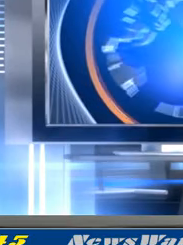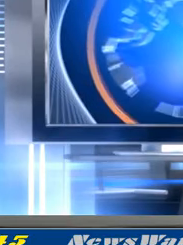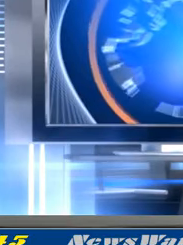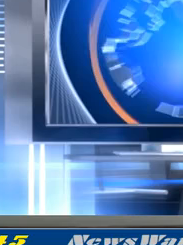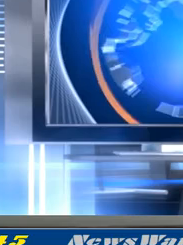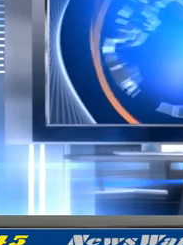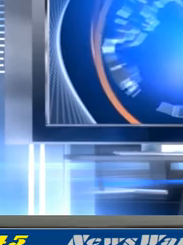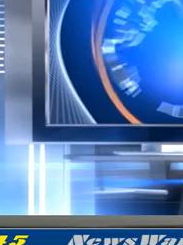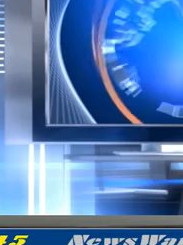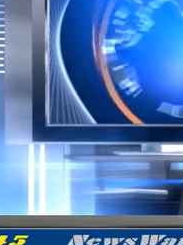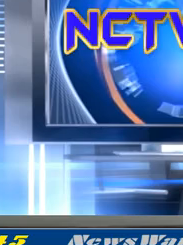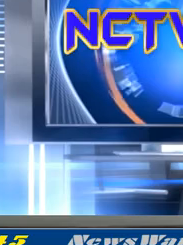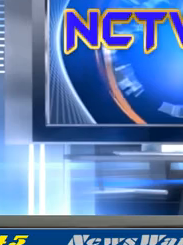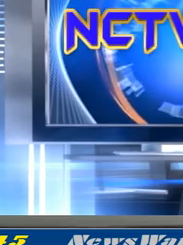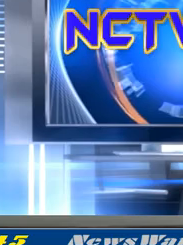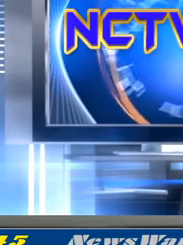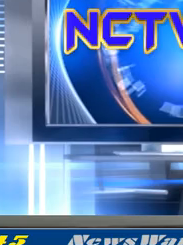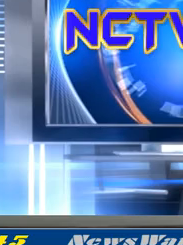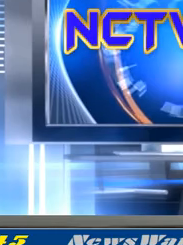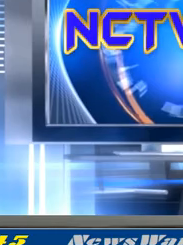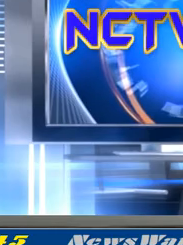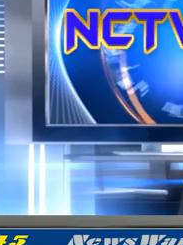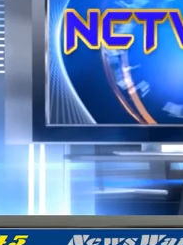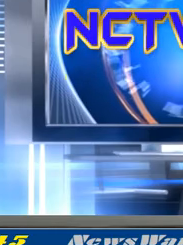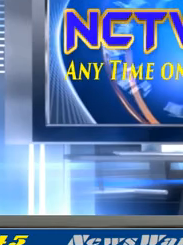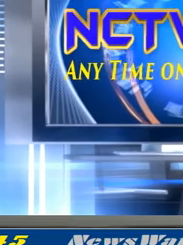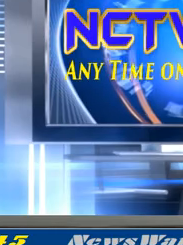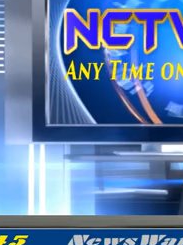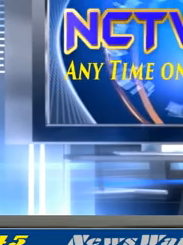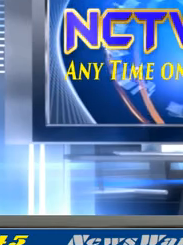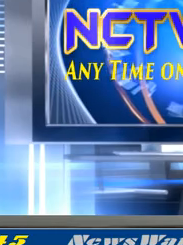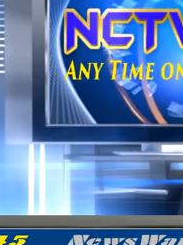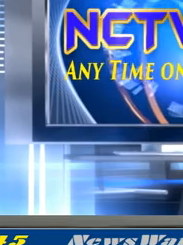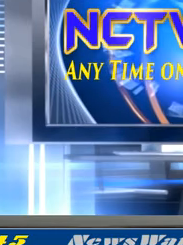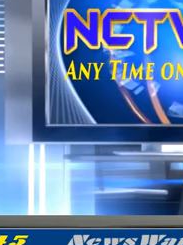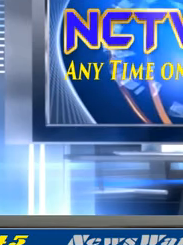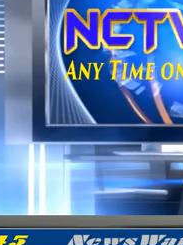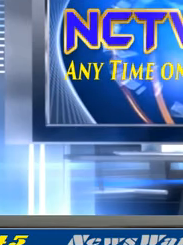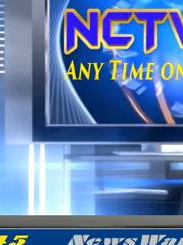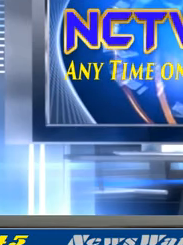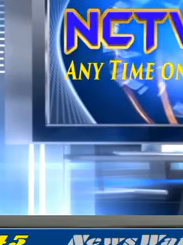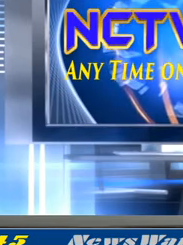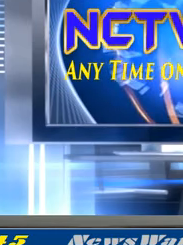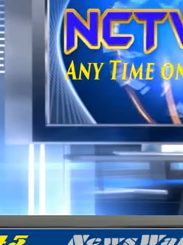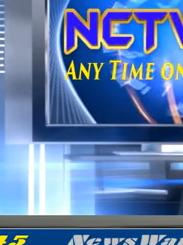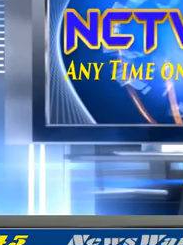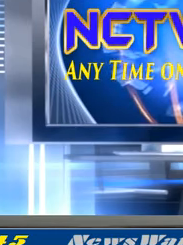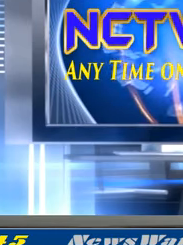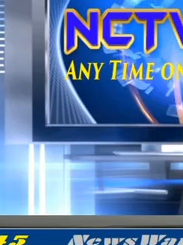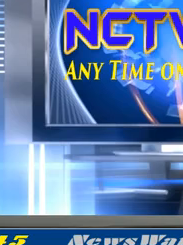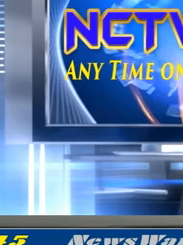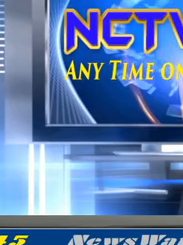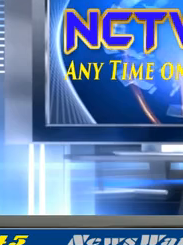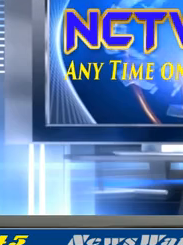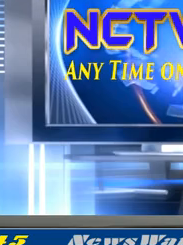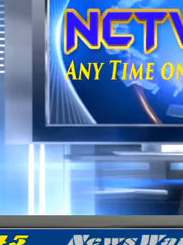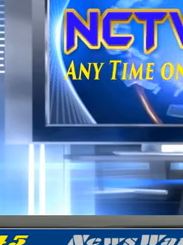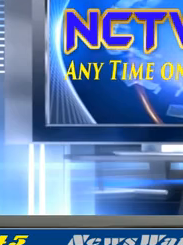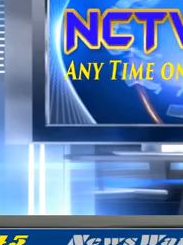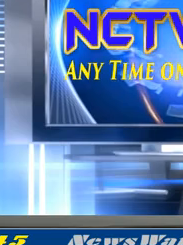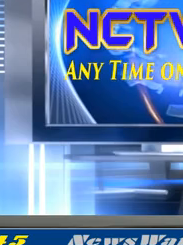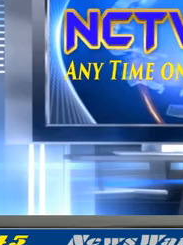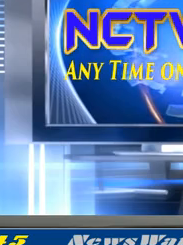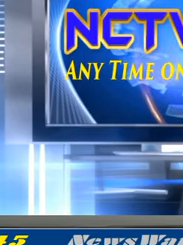So there you have it from Governor Wolf, and was really one